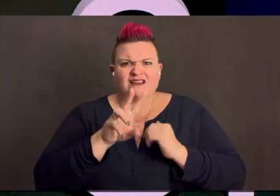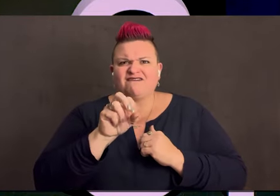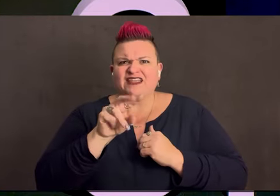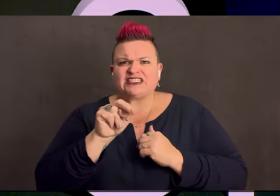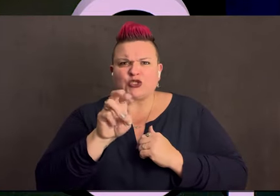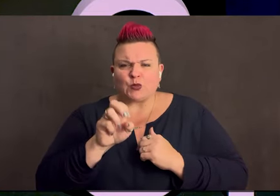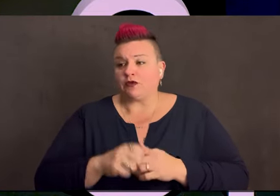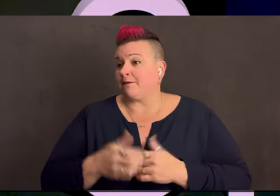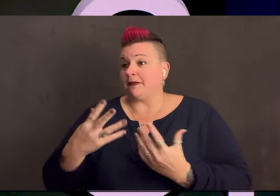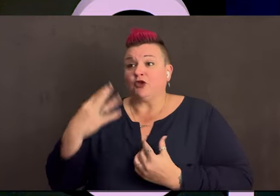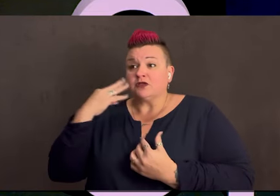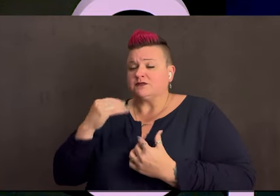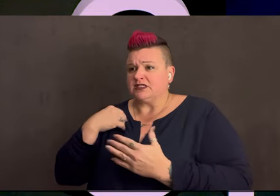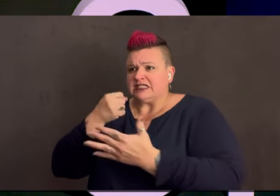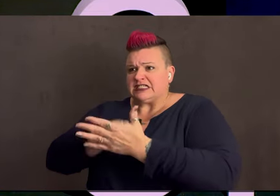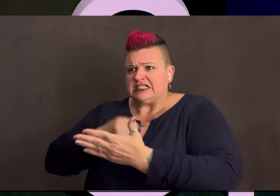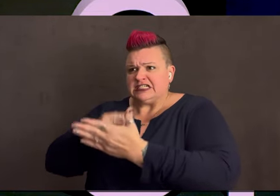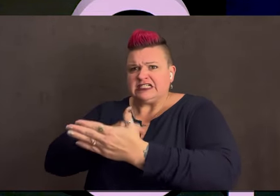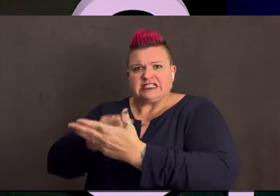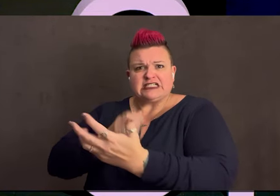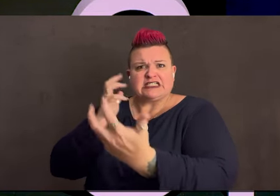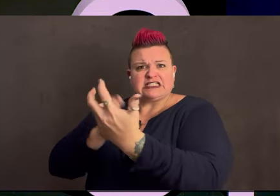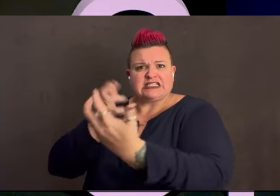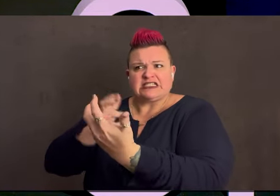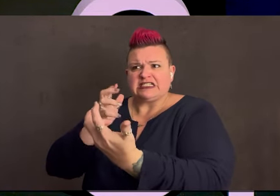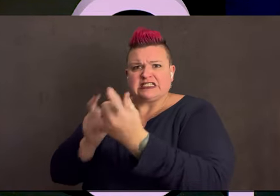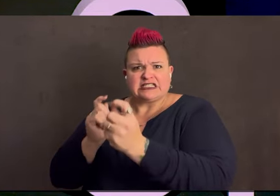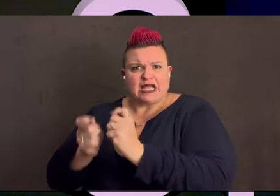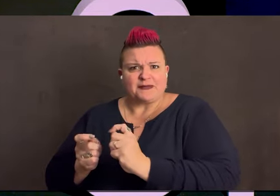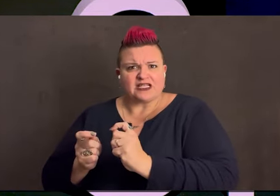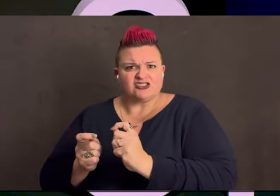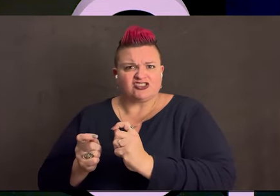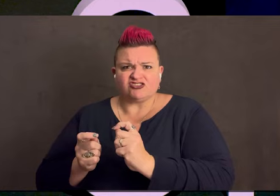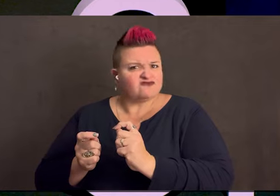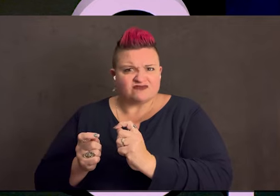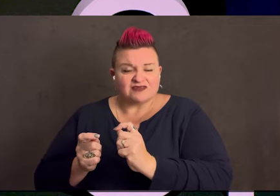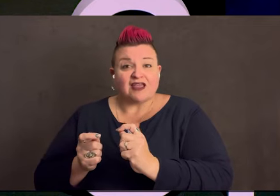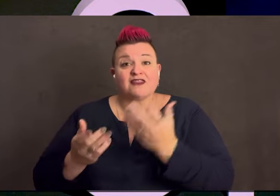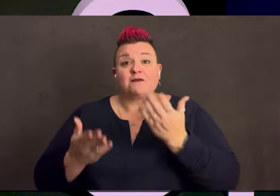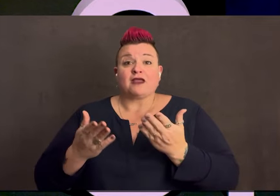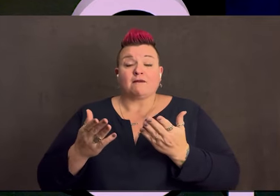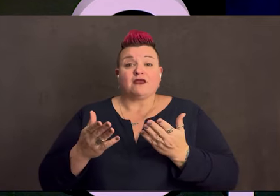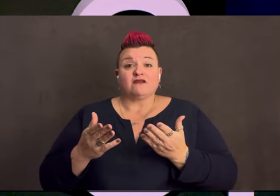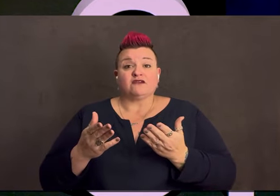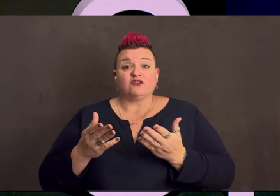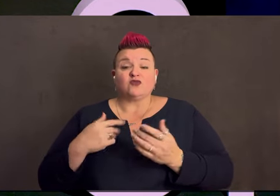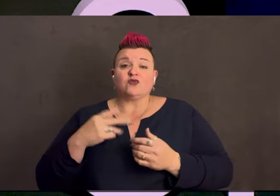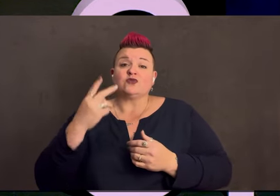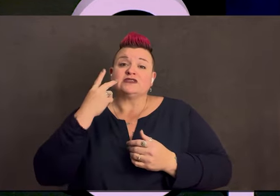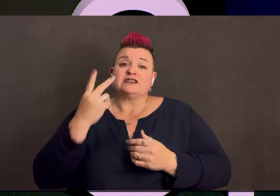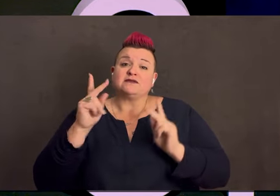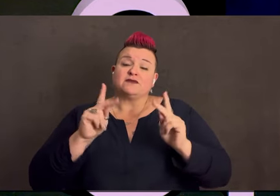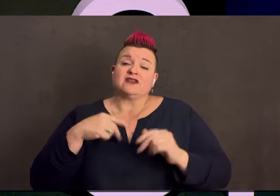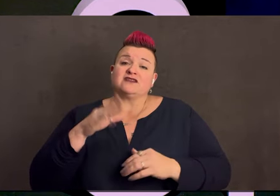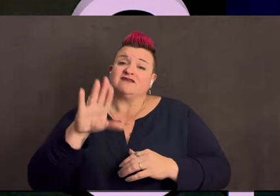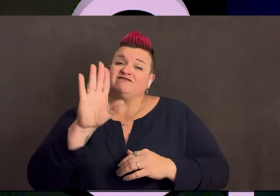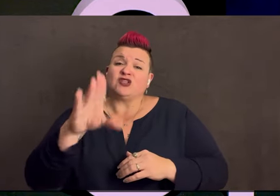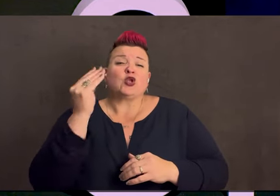may encounter issues with accommodations. And you may encounter people who say, you're